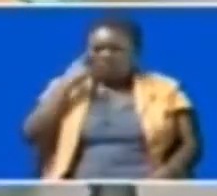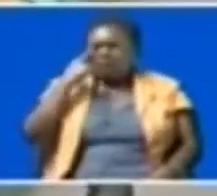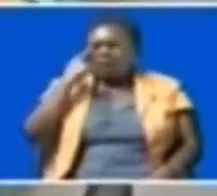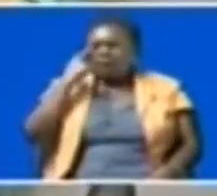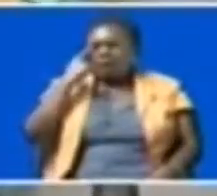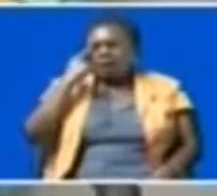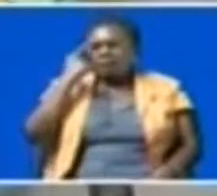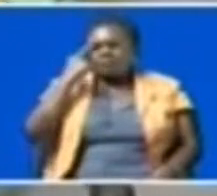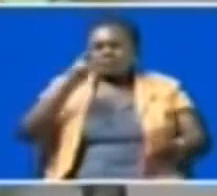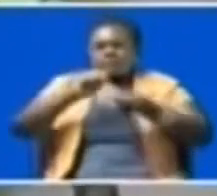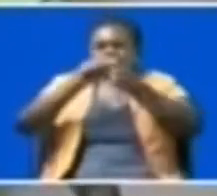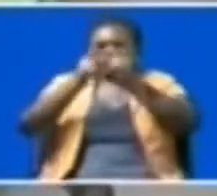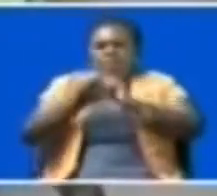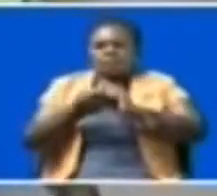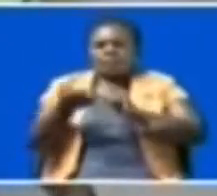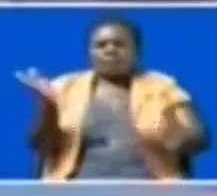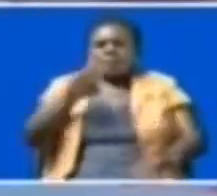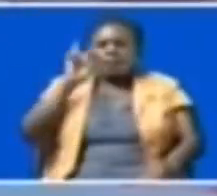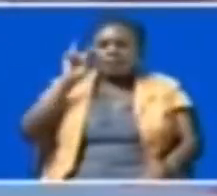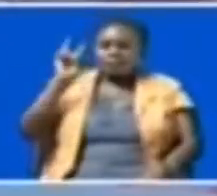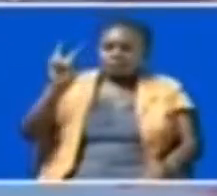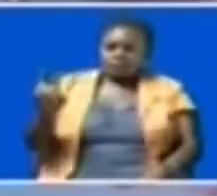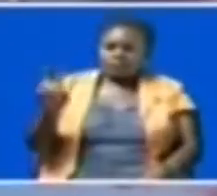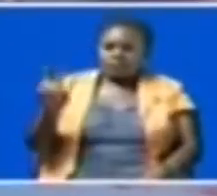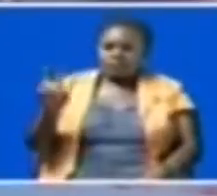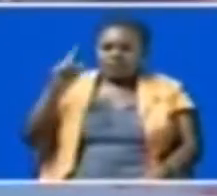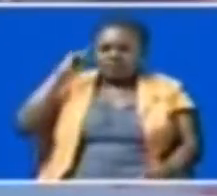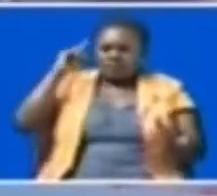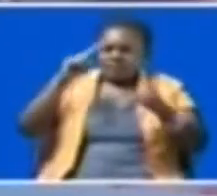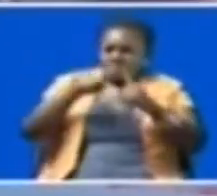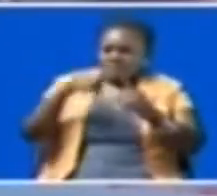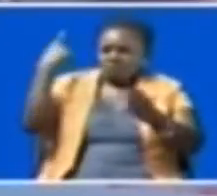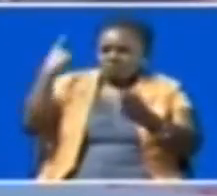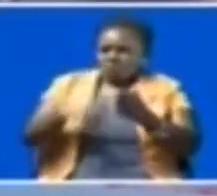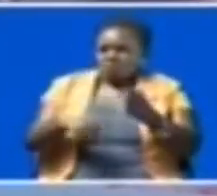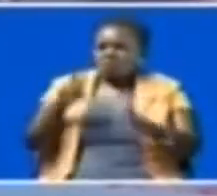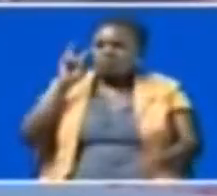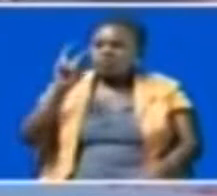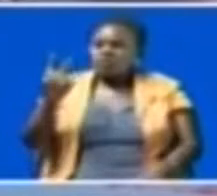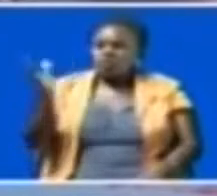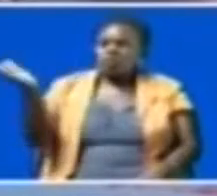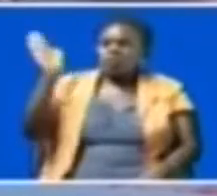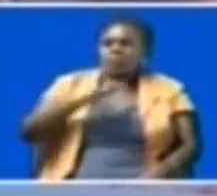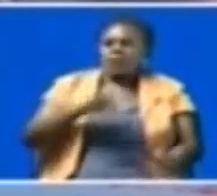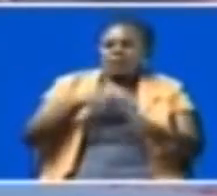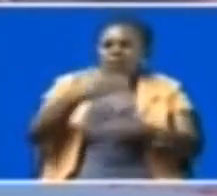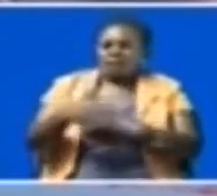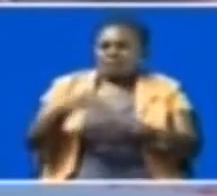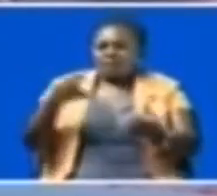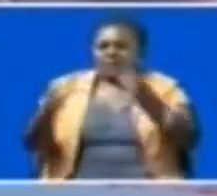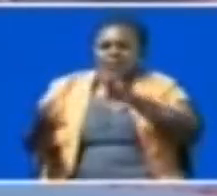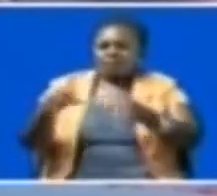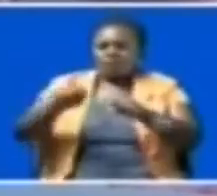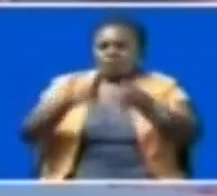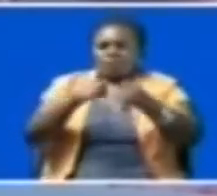cell transplant to rejuvenate her cornea. The aim of this surgery was to restore her vision after she suffered a chemical